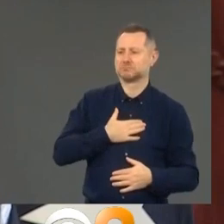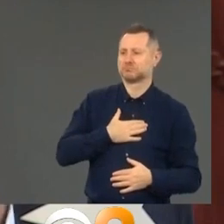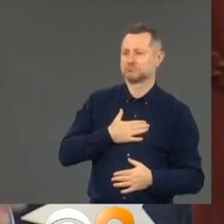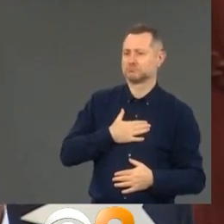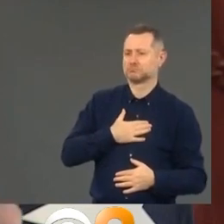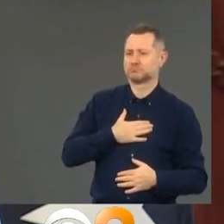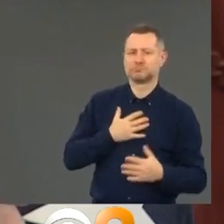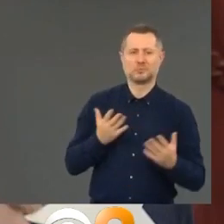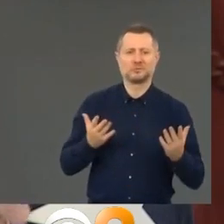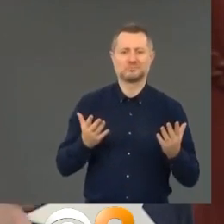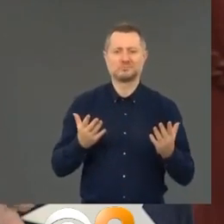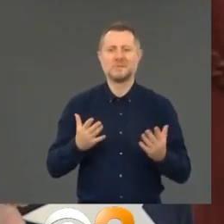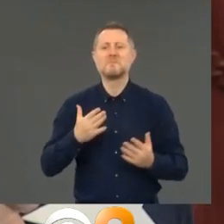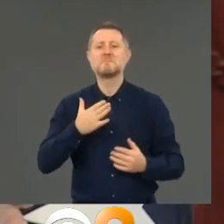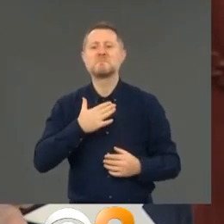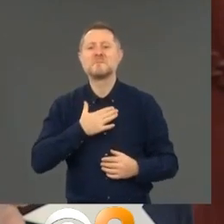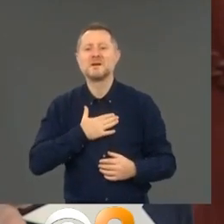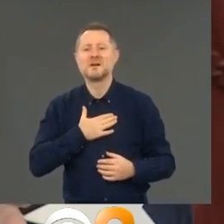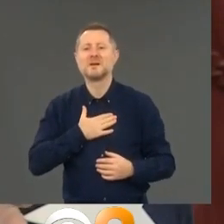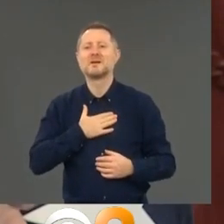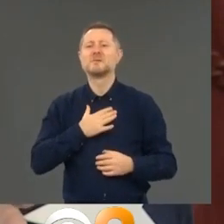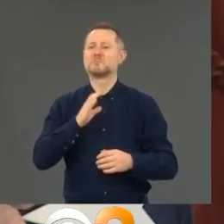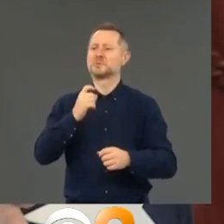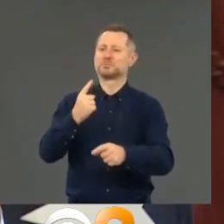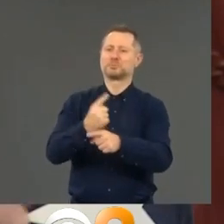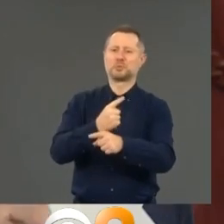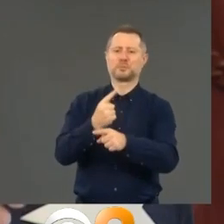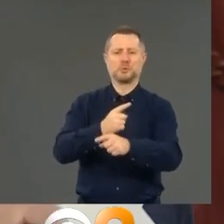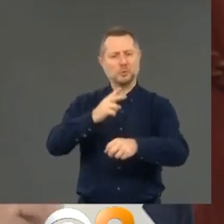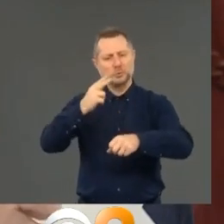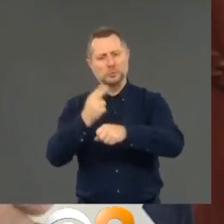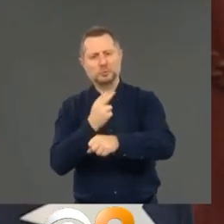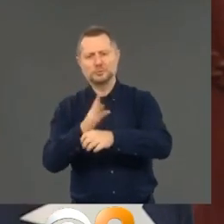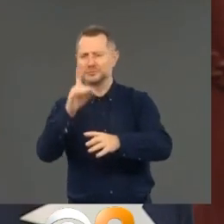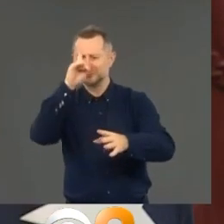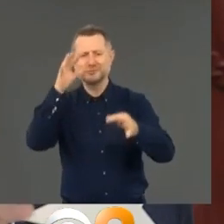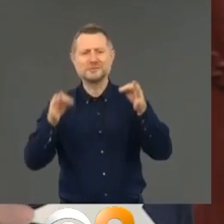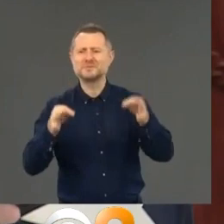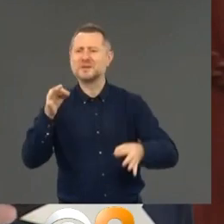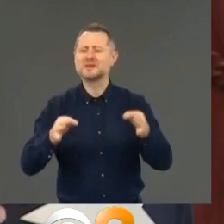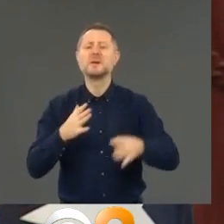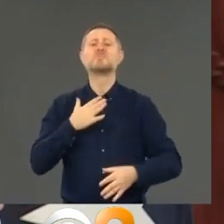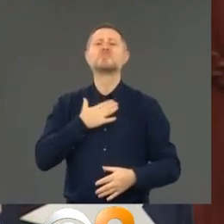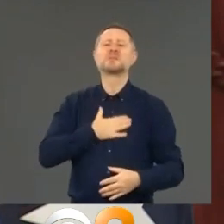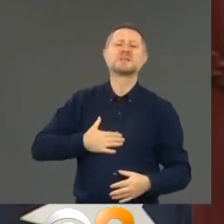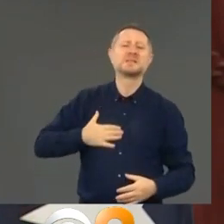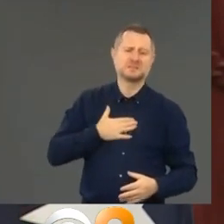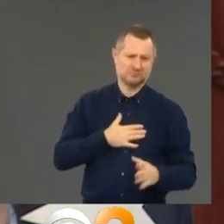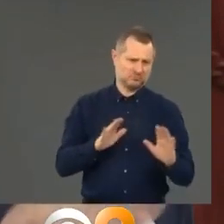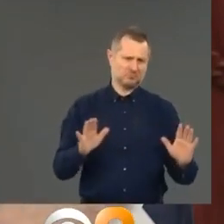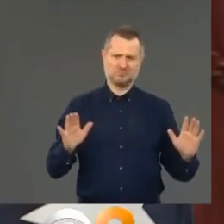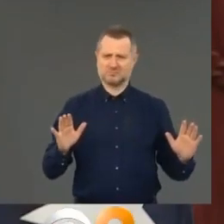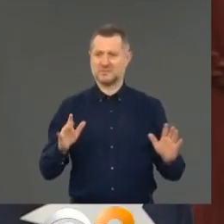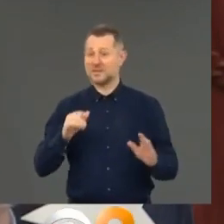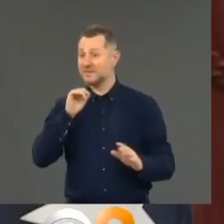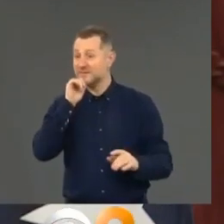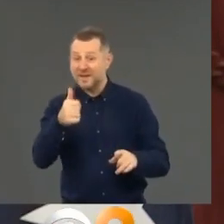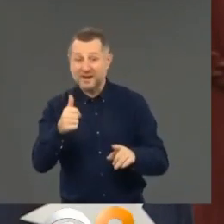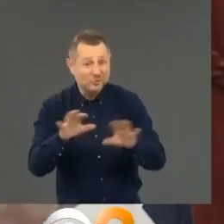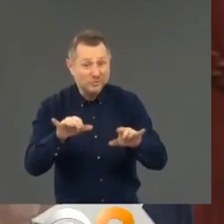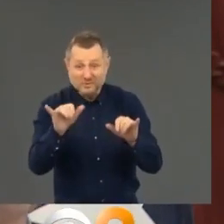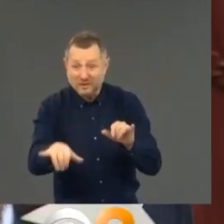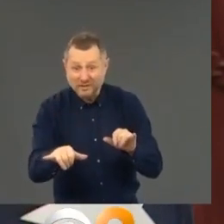facts, please exercise diligence and judgment, please, please. And here's what happens on you if you don't. And here are the facts,